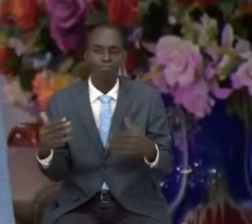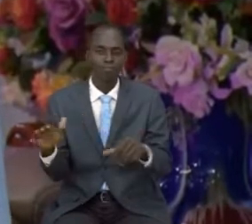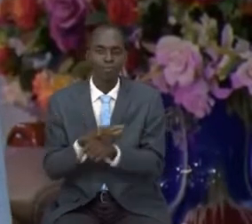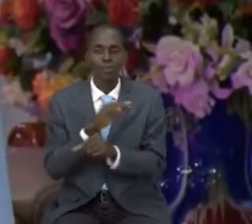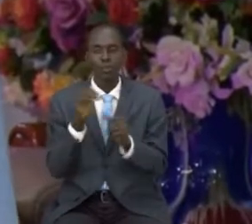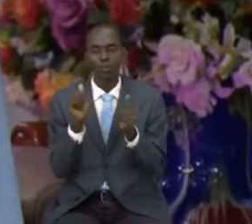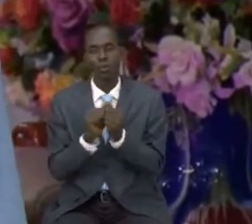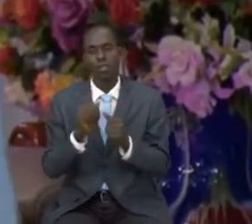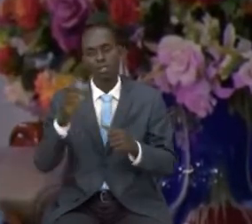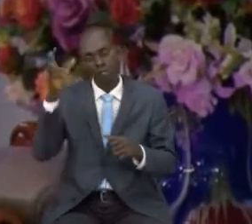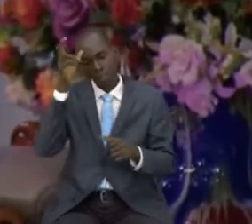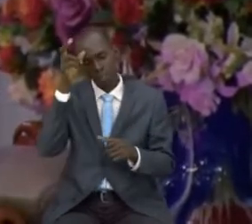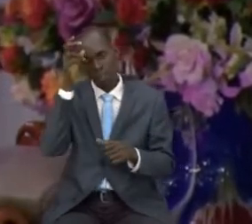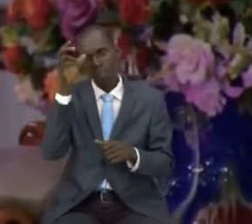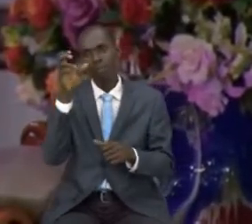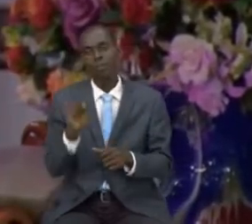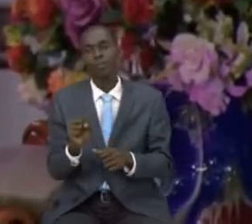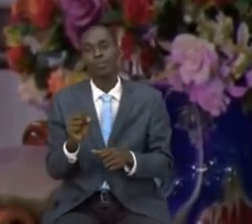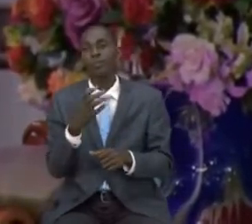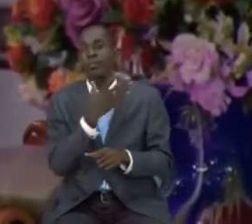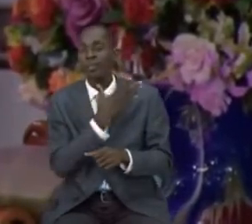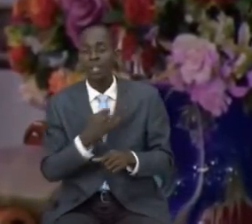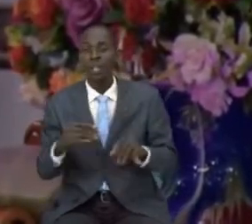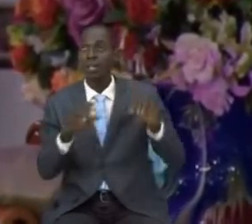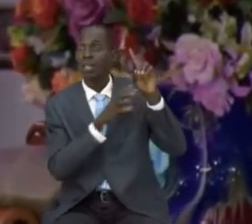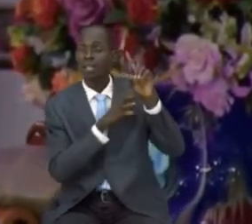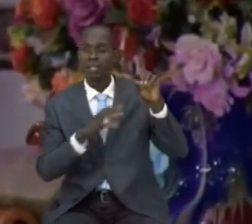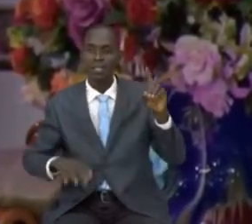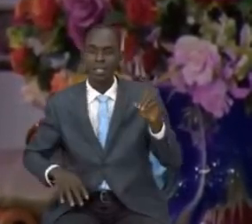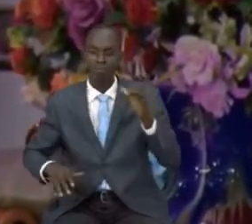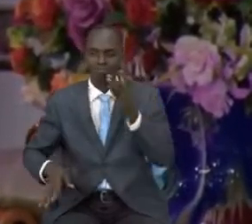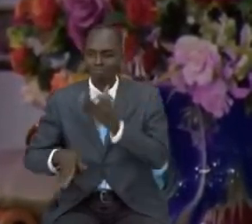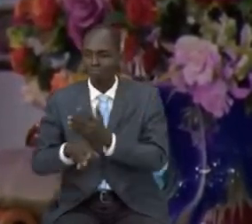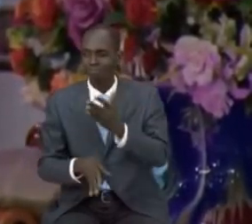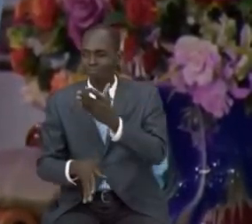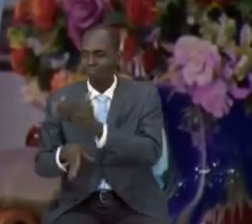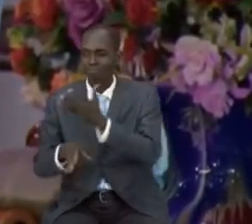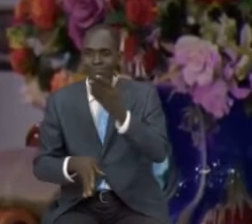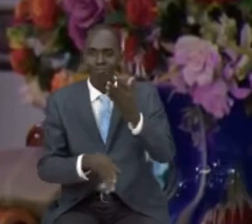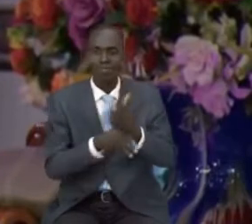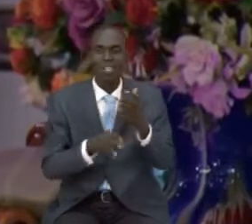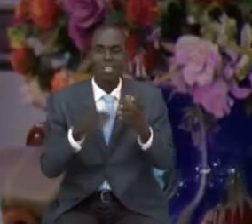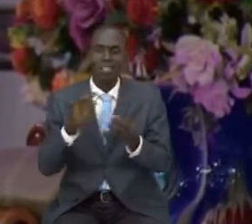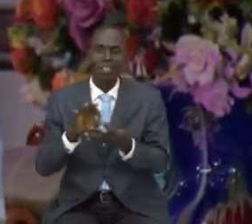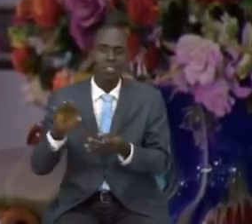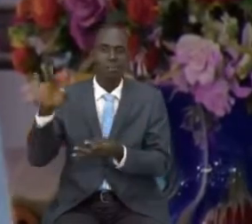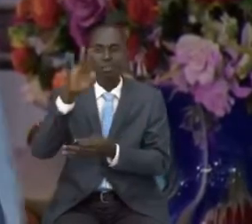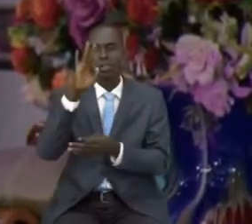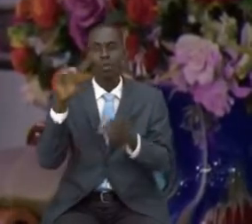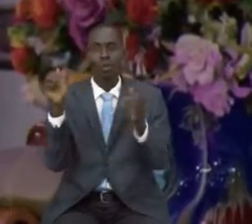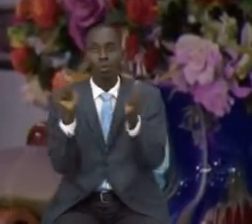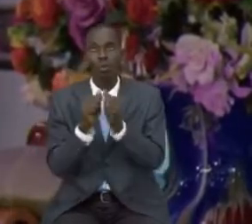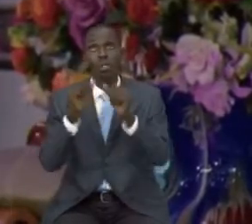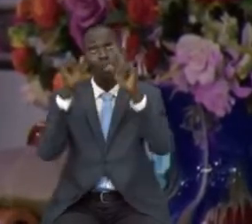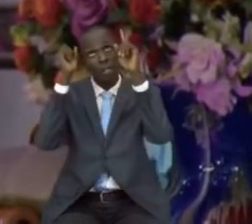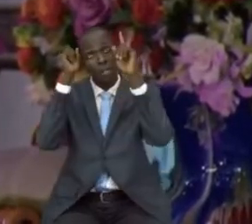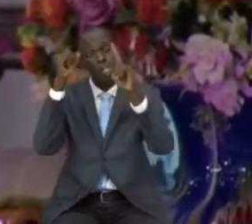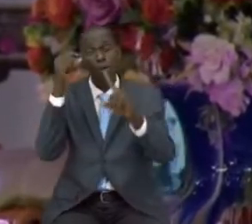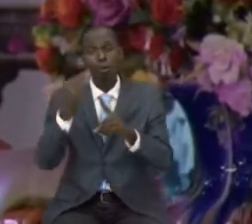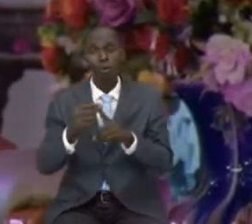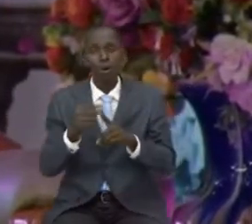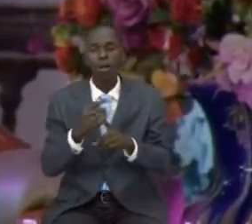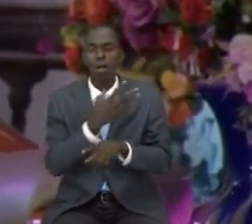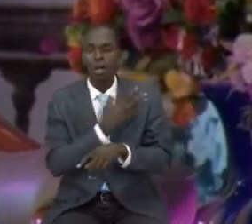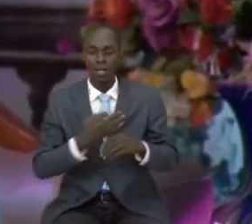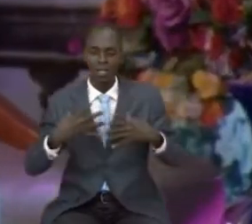with devils, and he cast out the spirits with his word and